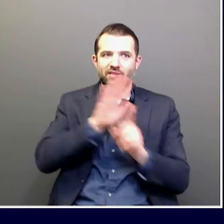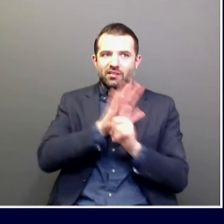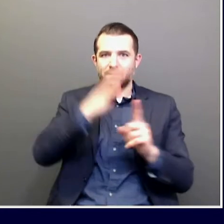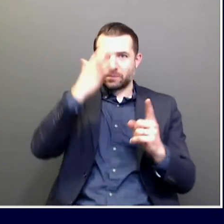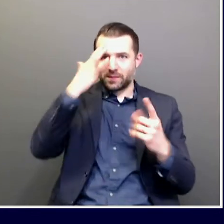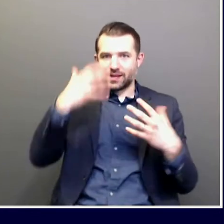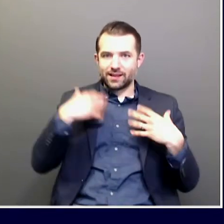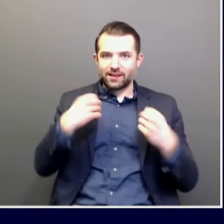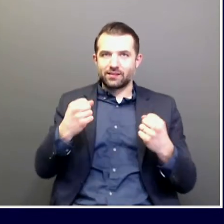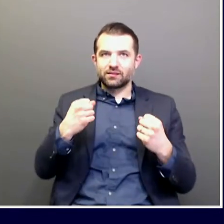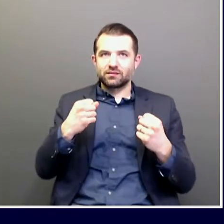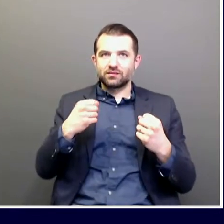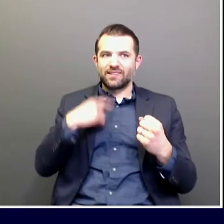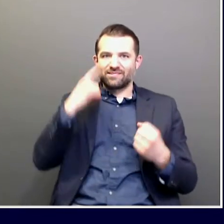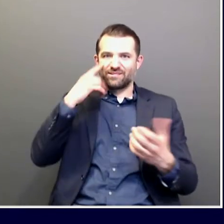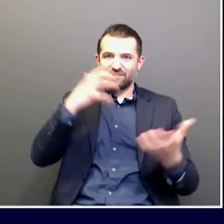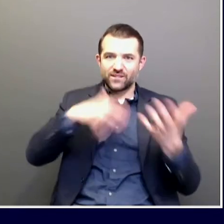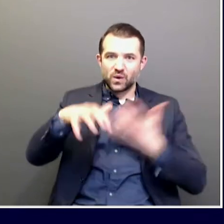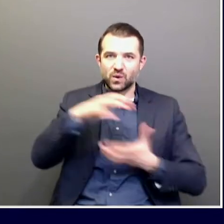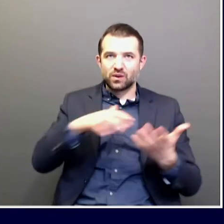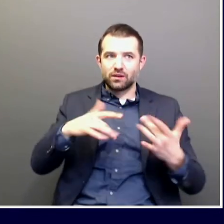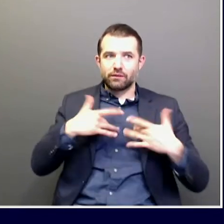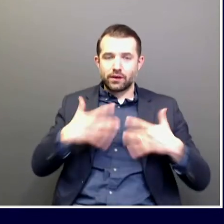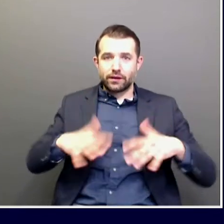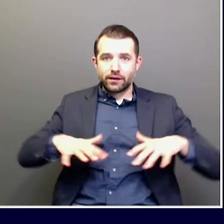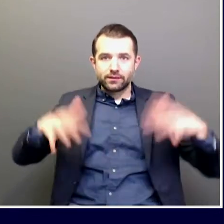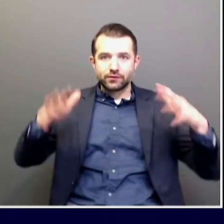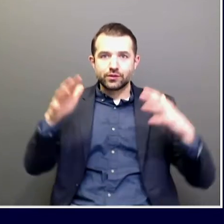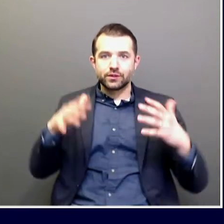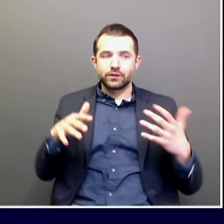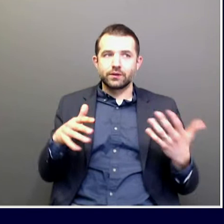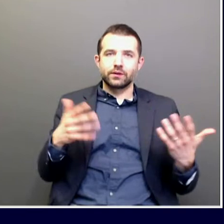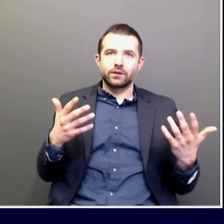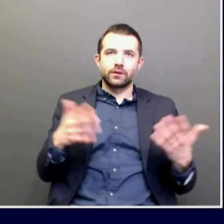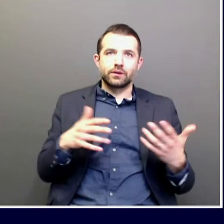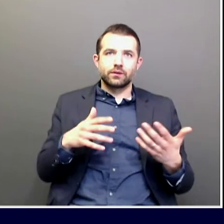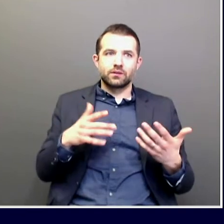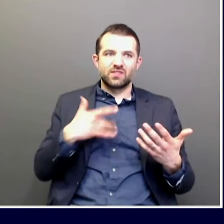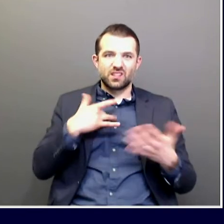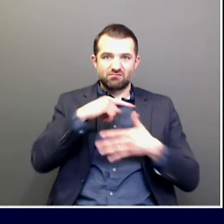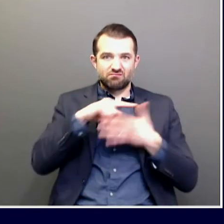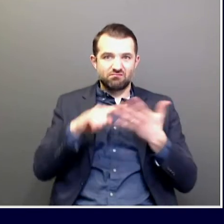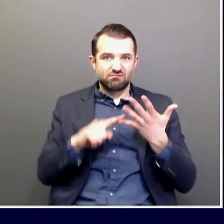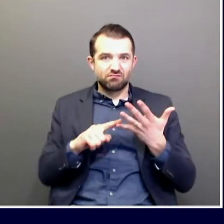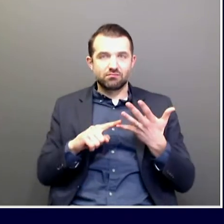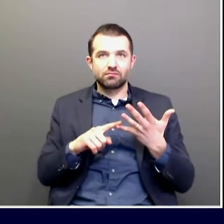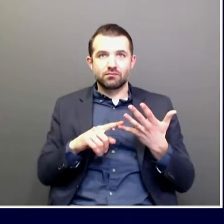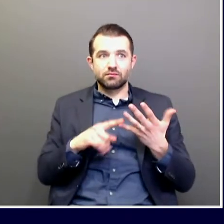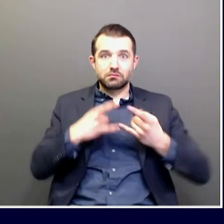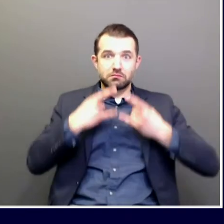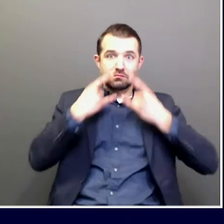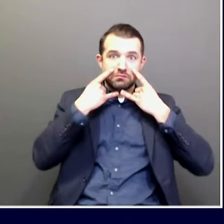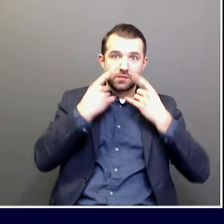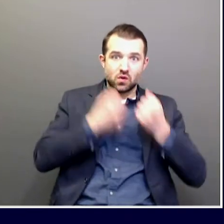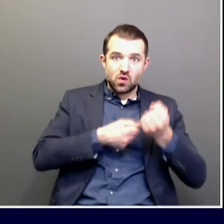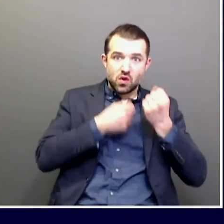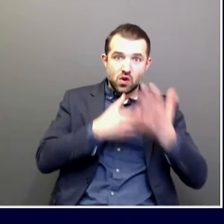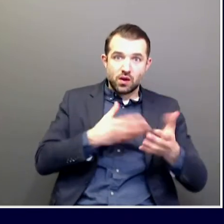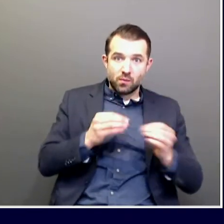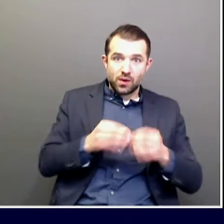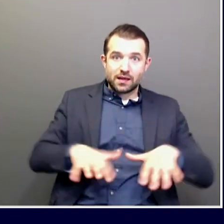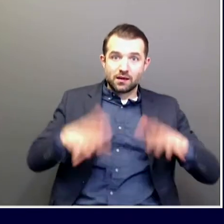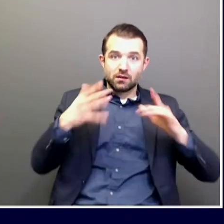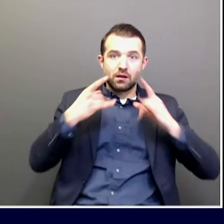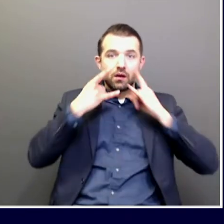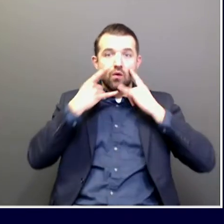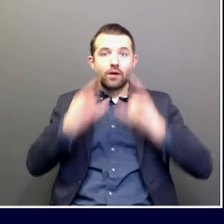sides. And that is one of the difficulties in navigating a situation like this, because there are different groups of students who may react to